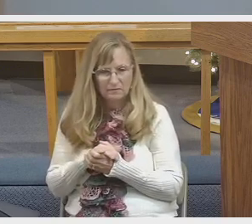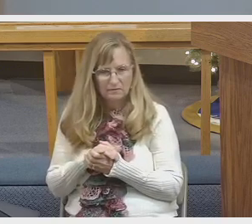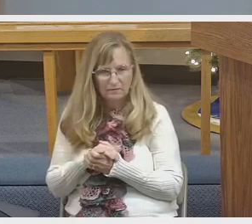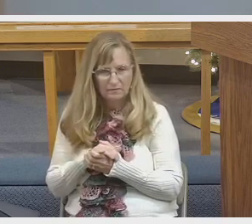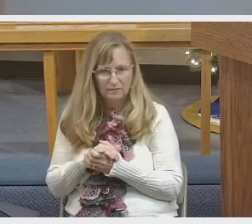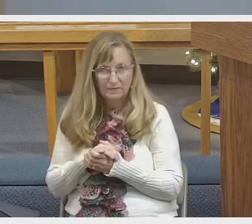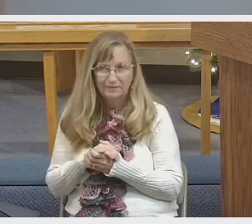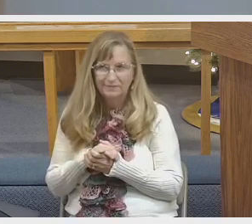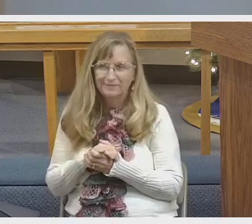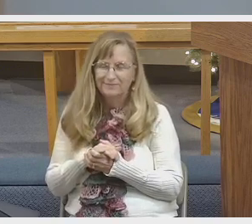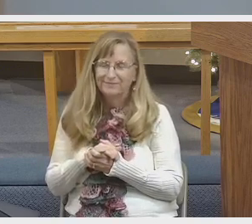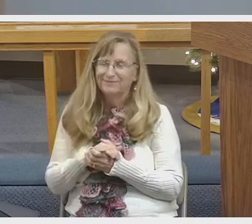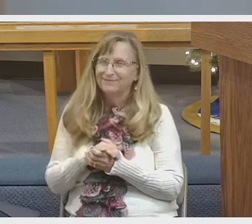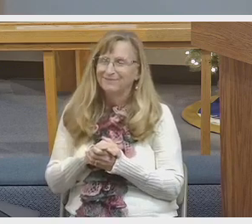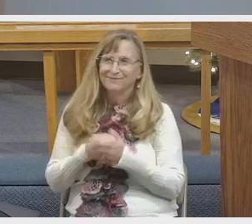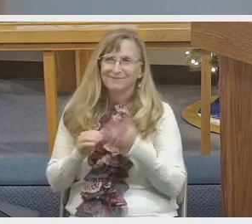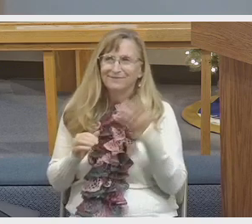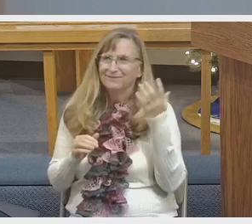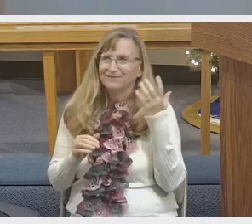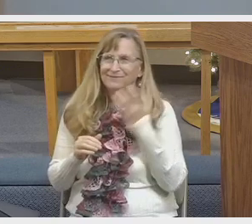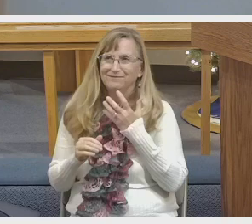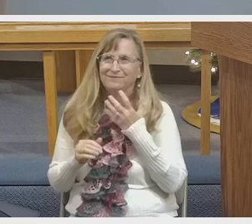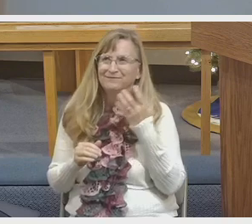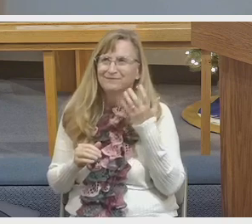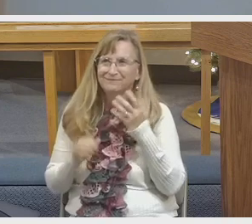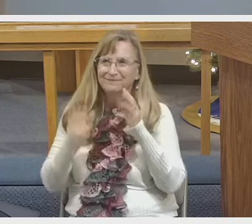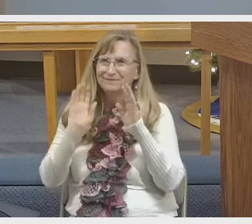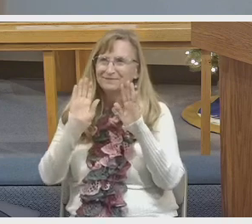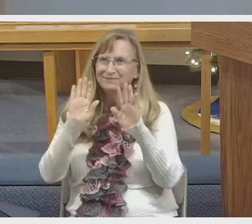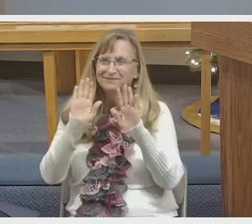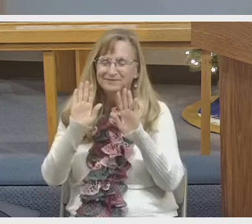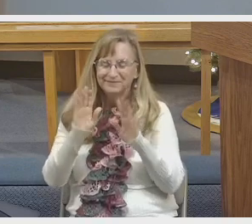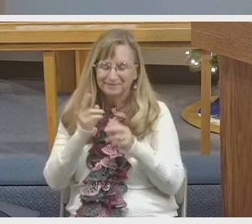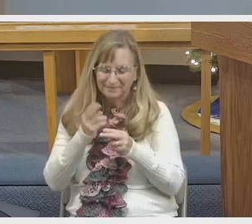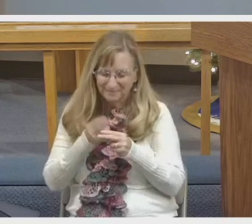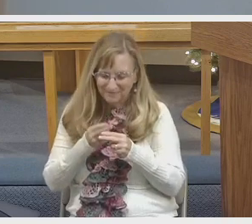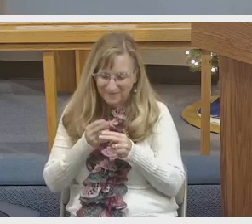Oh, the wondrous name of Jesus.